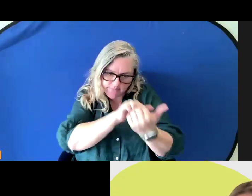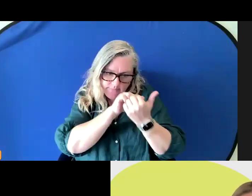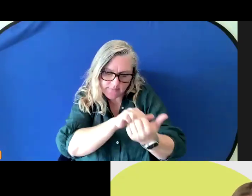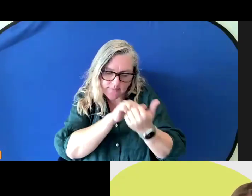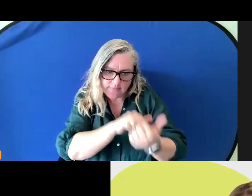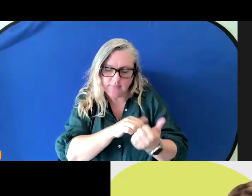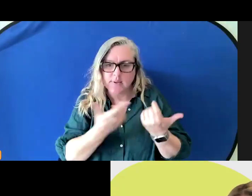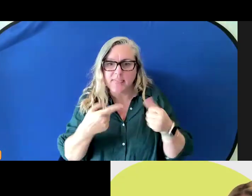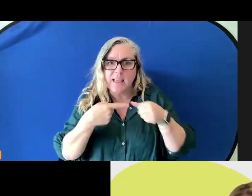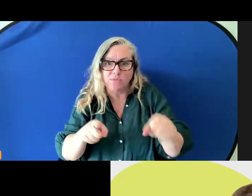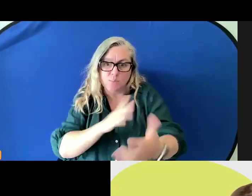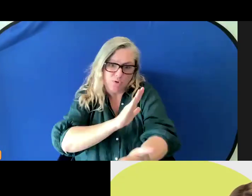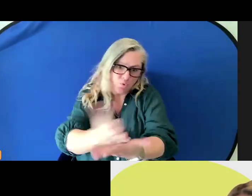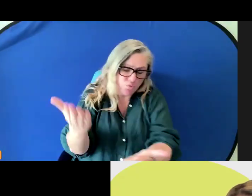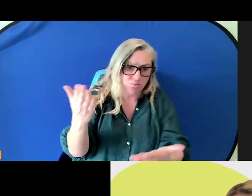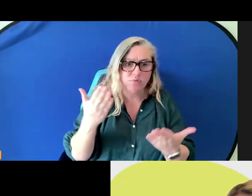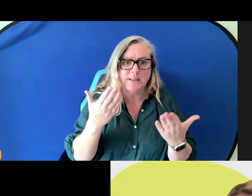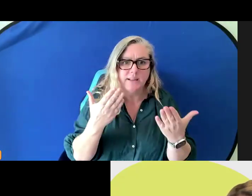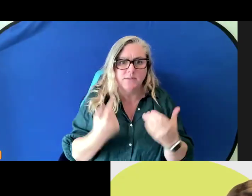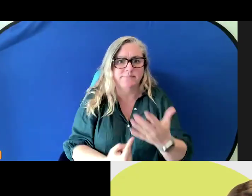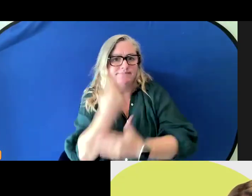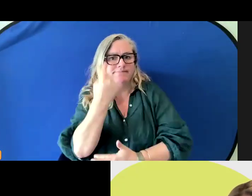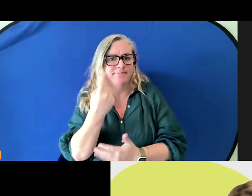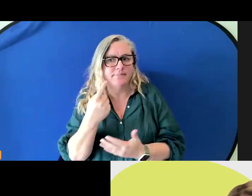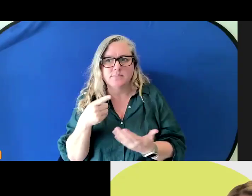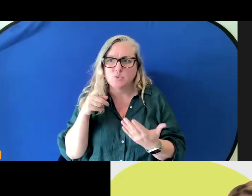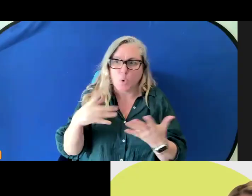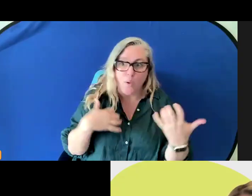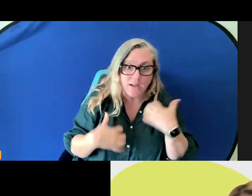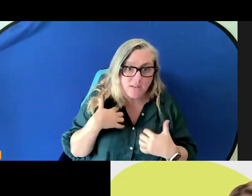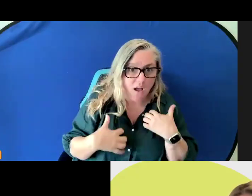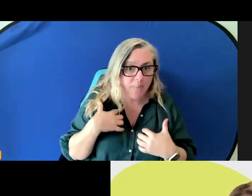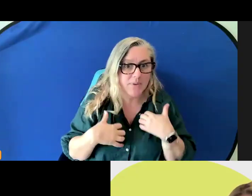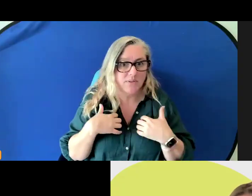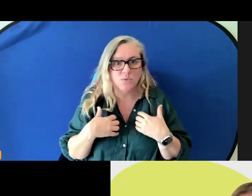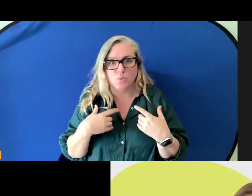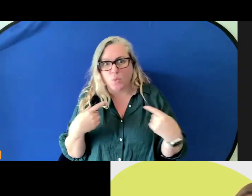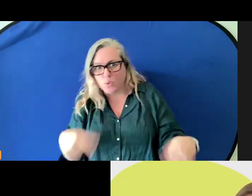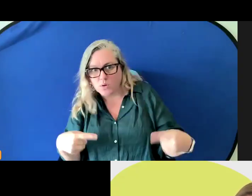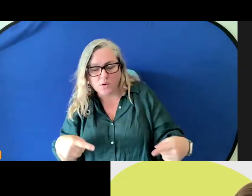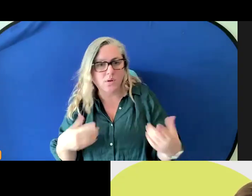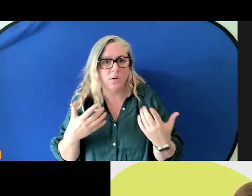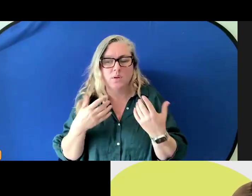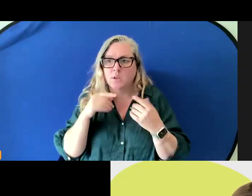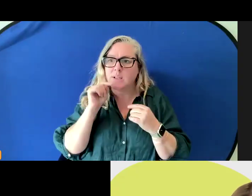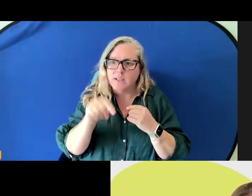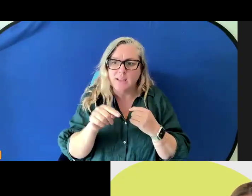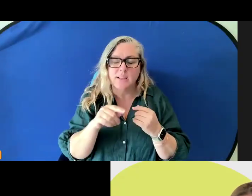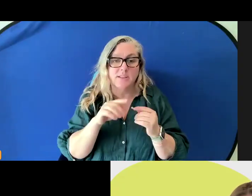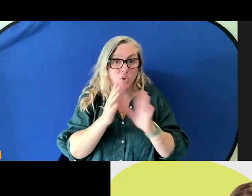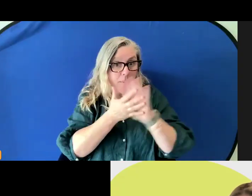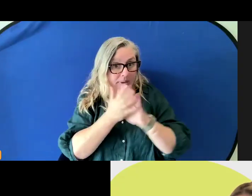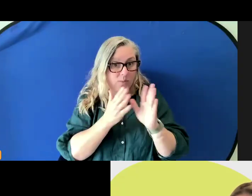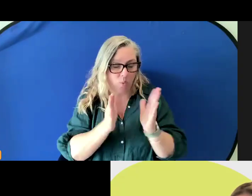the excitement, and the need for support that comes with change. The result is a rich collection of